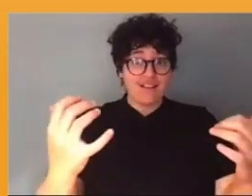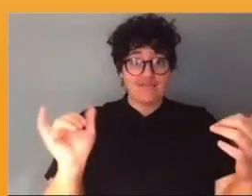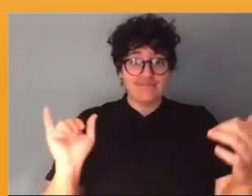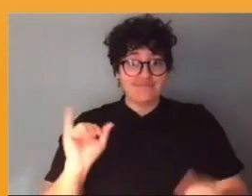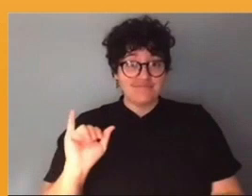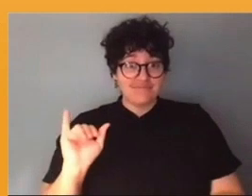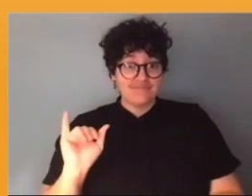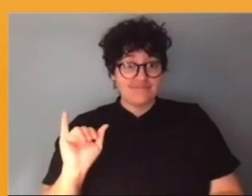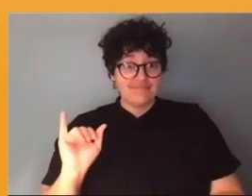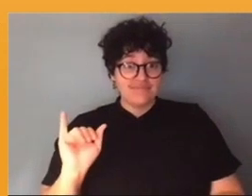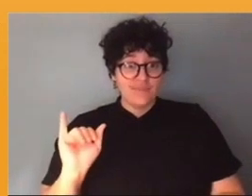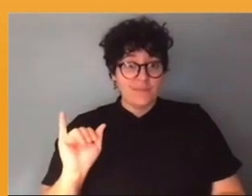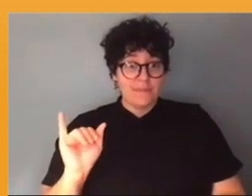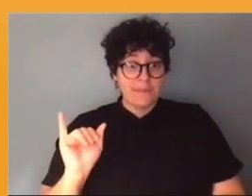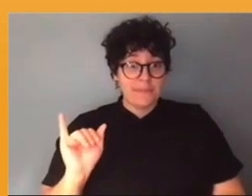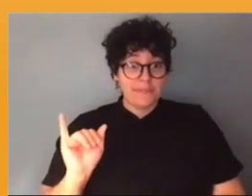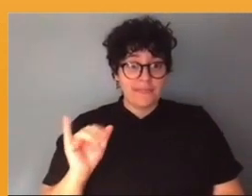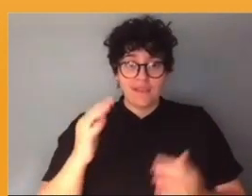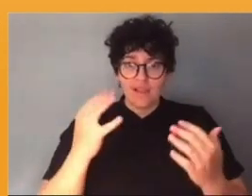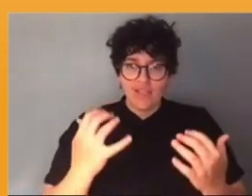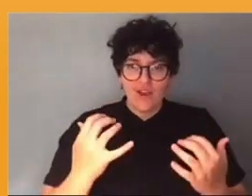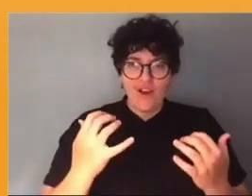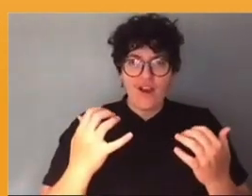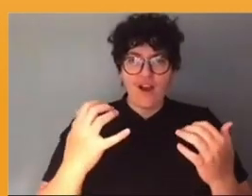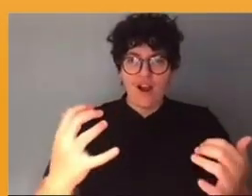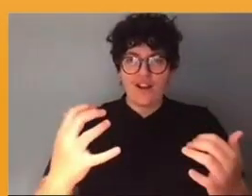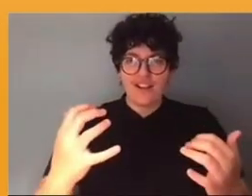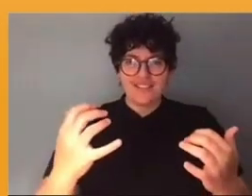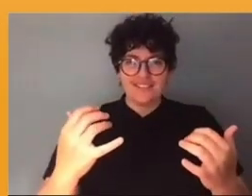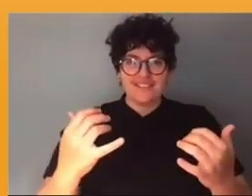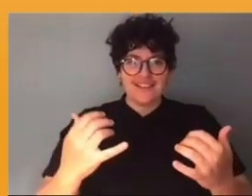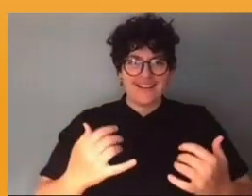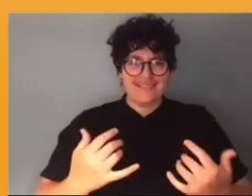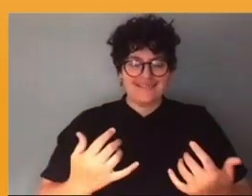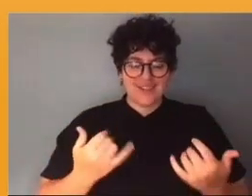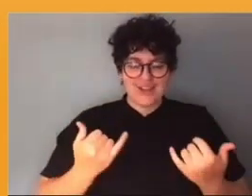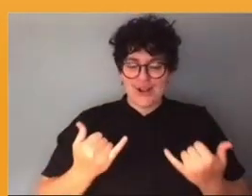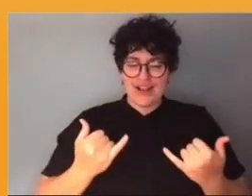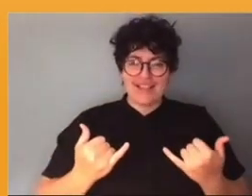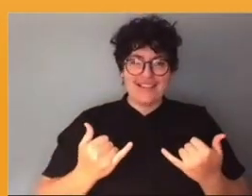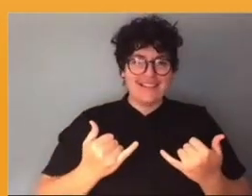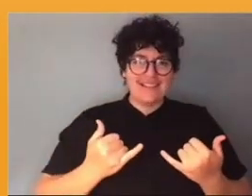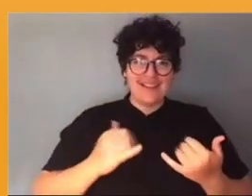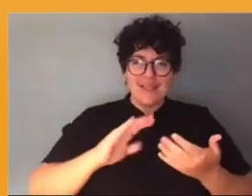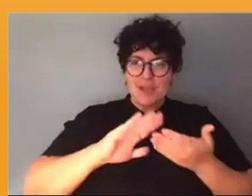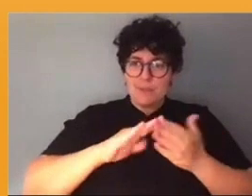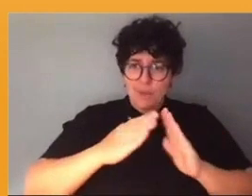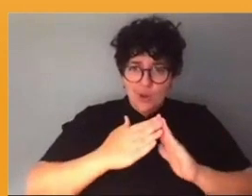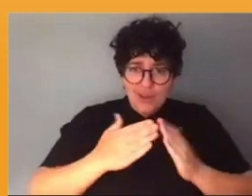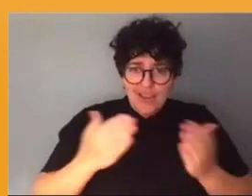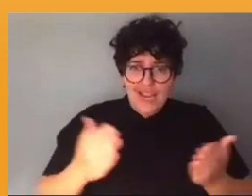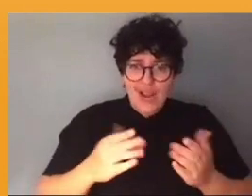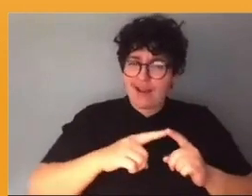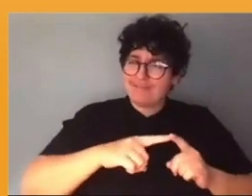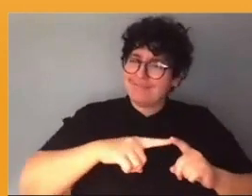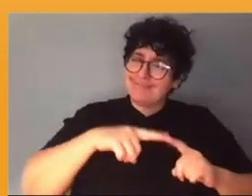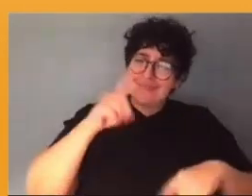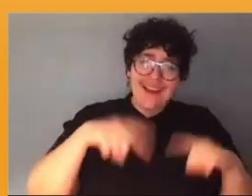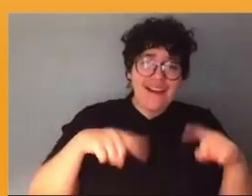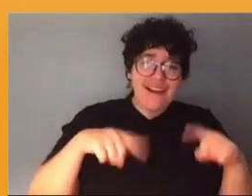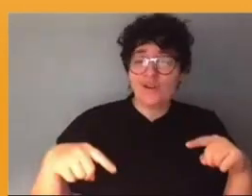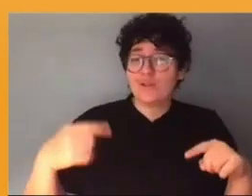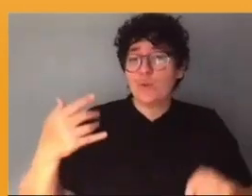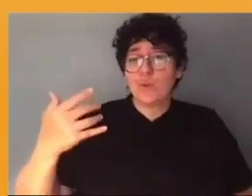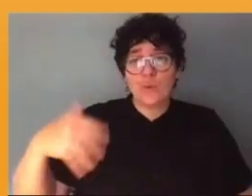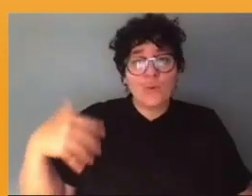who are living in such a diverse, you know, community that we are, you